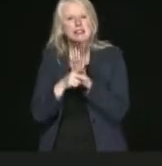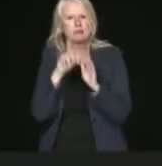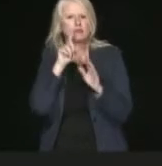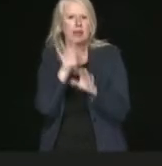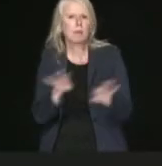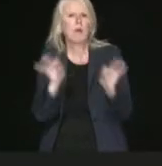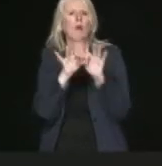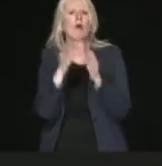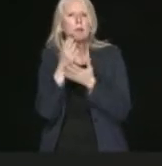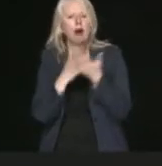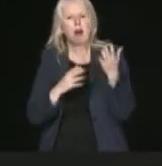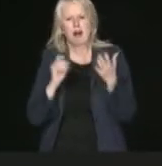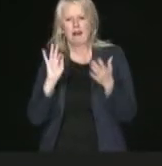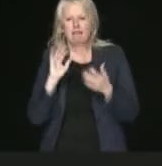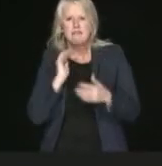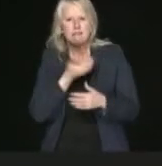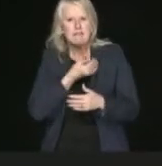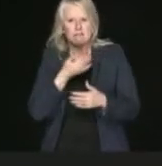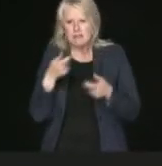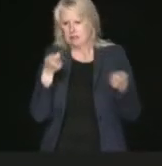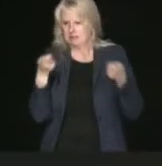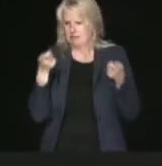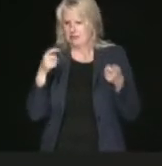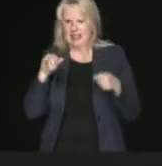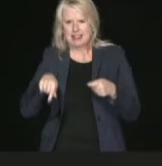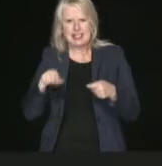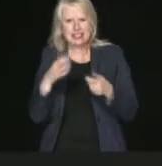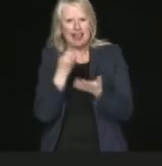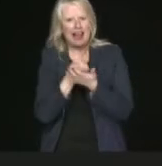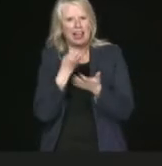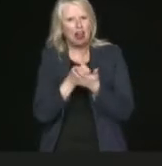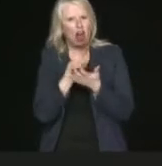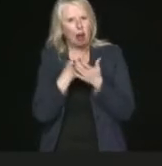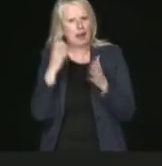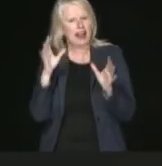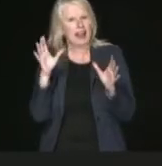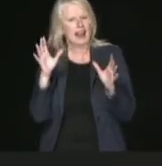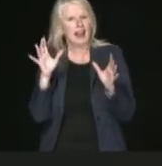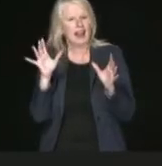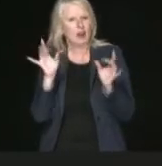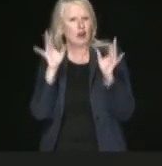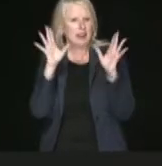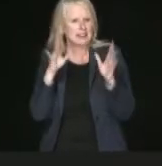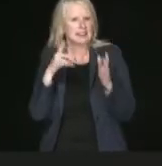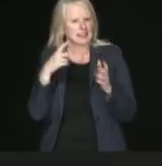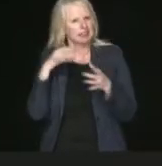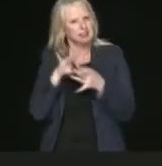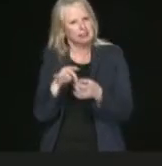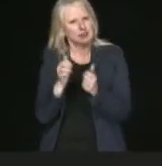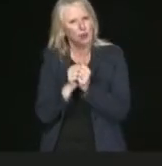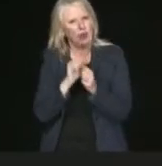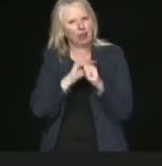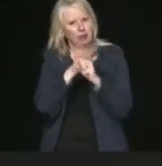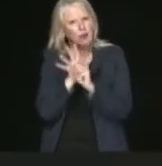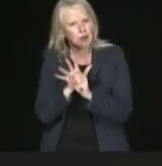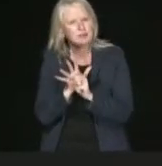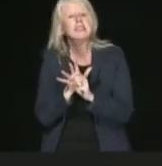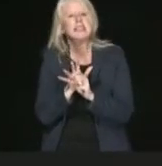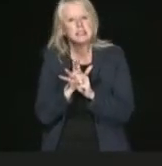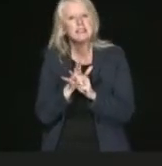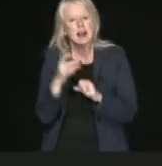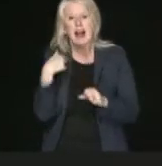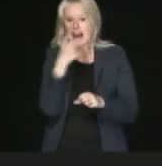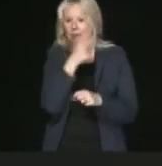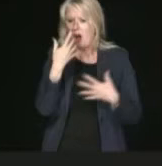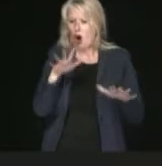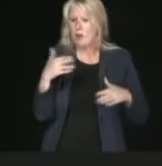part of our handling of this economic crisis related to COVID-19. The government has many fiscal measures, but a